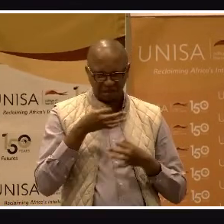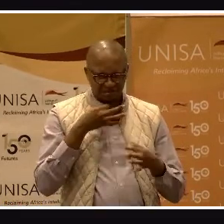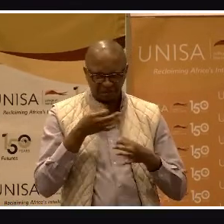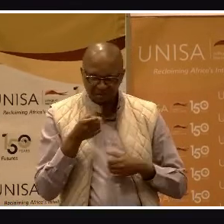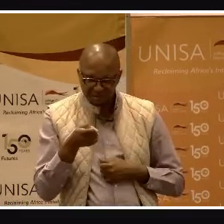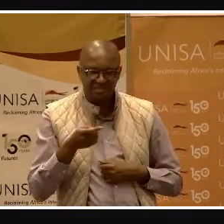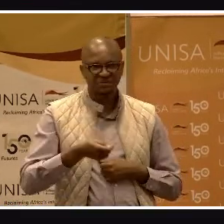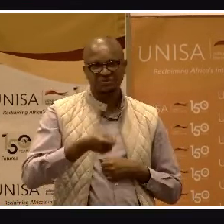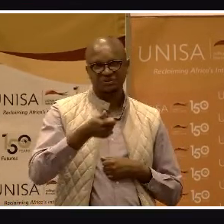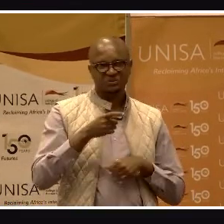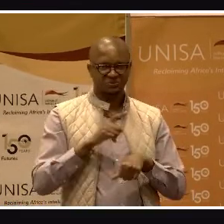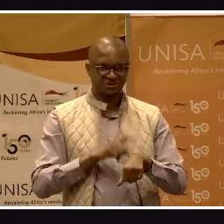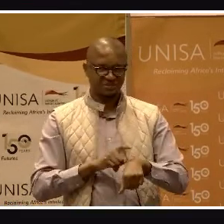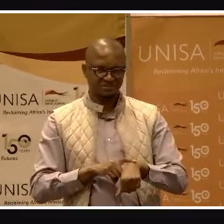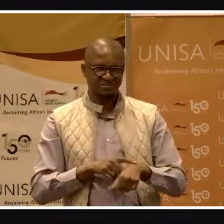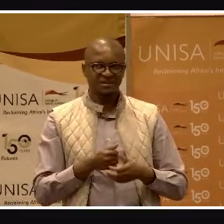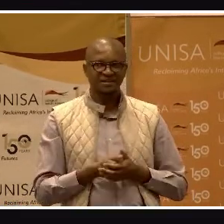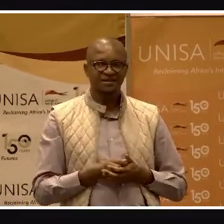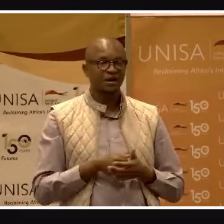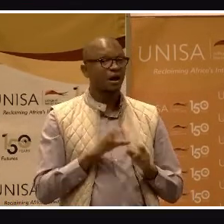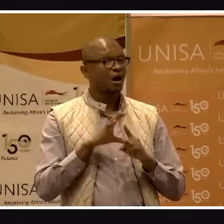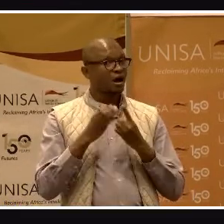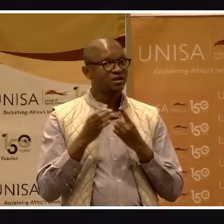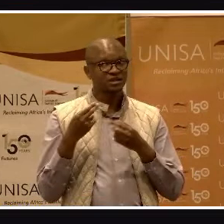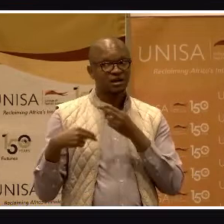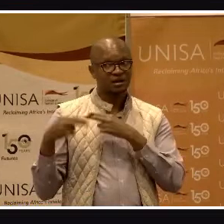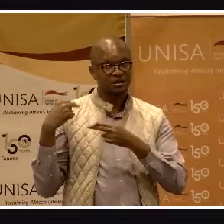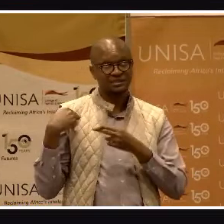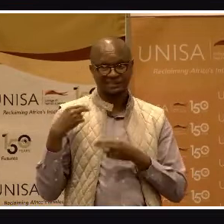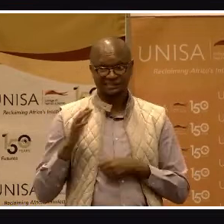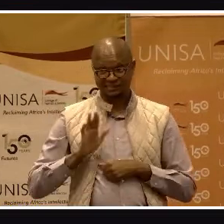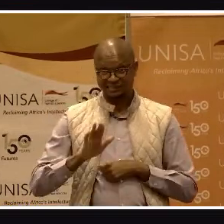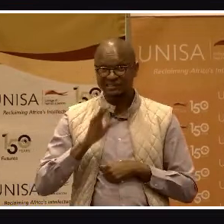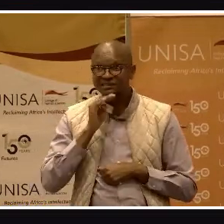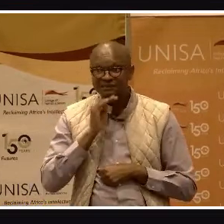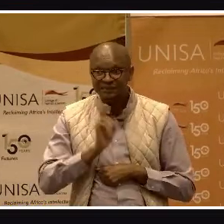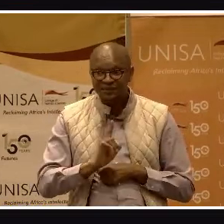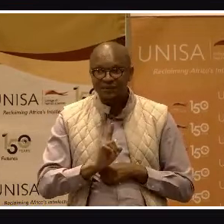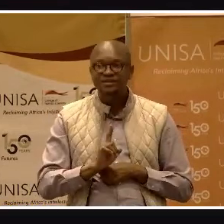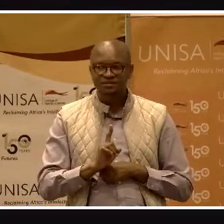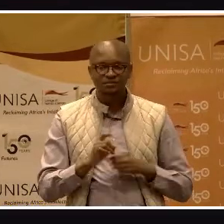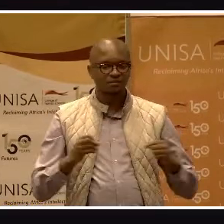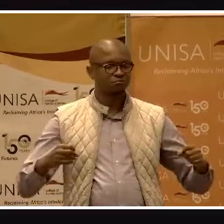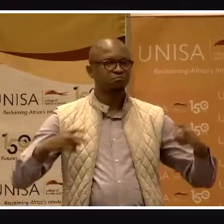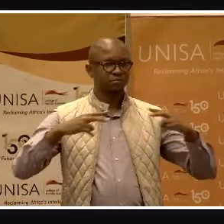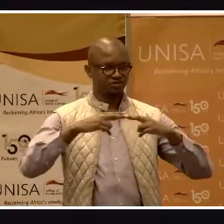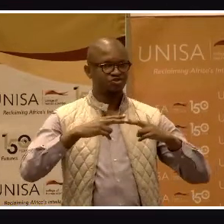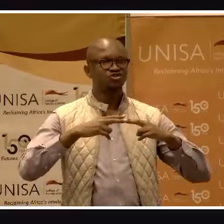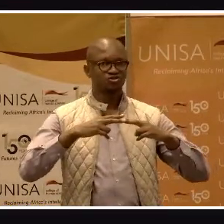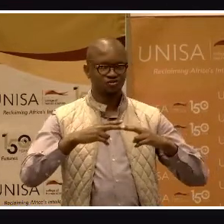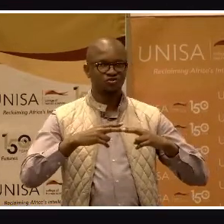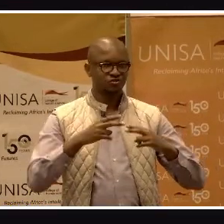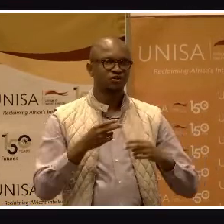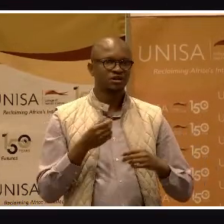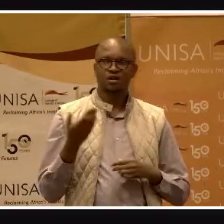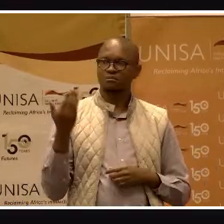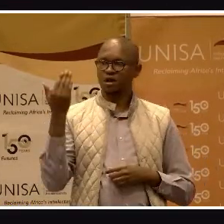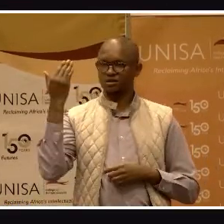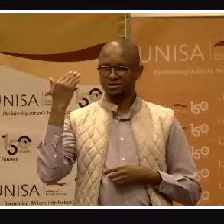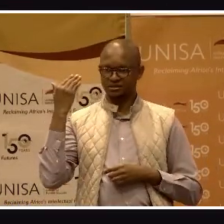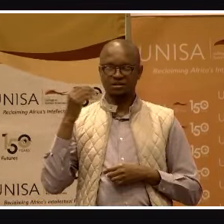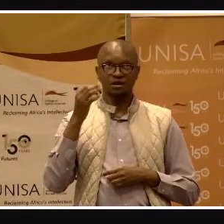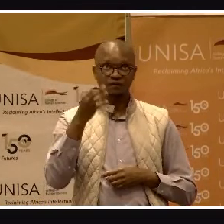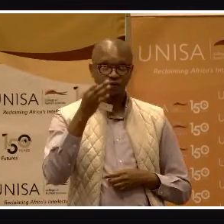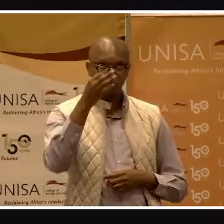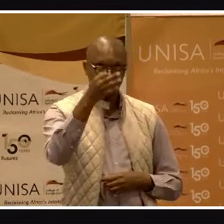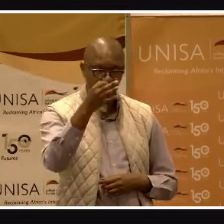cultural heritage is a concept which offers a bridge between the past and the future with the application of